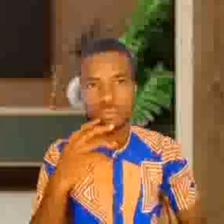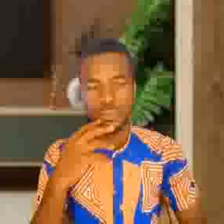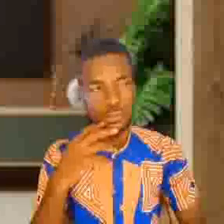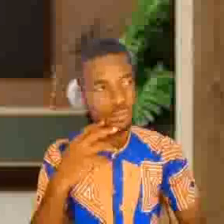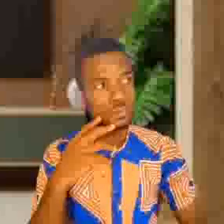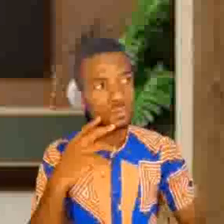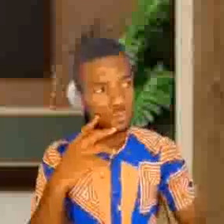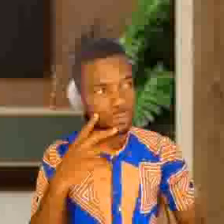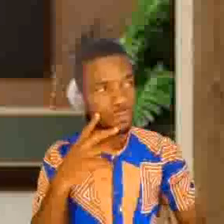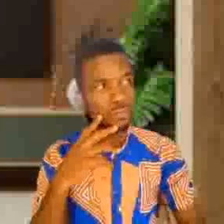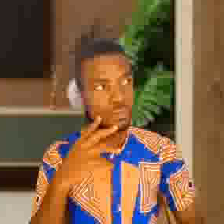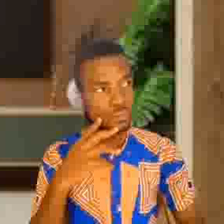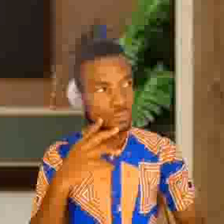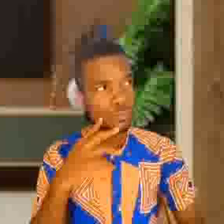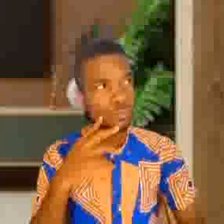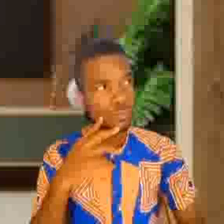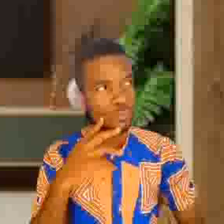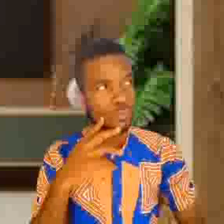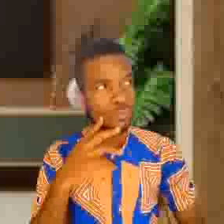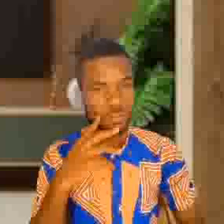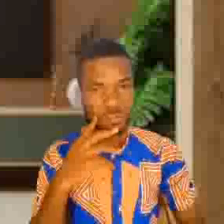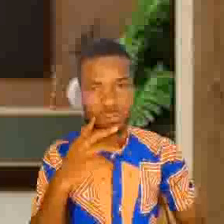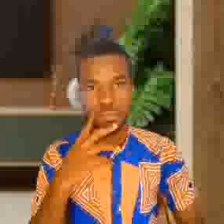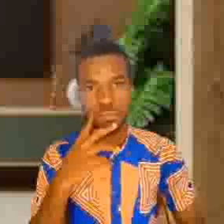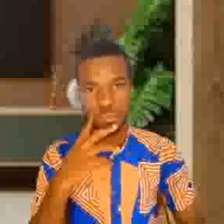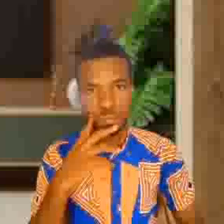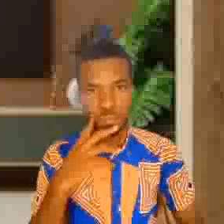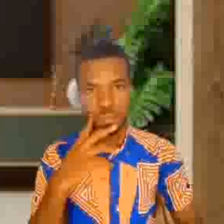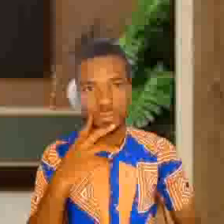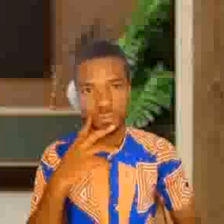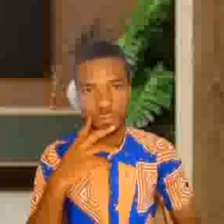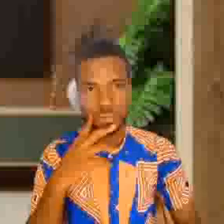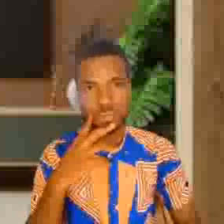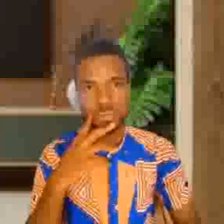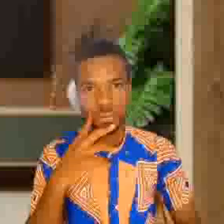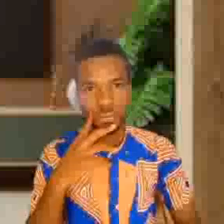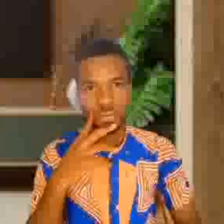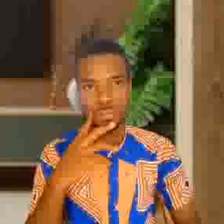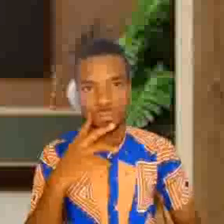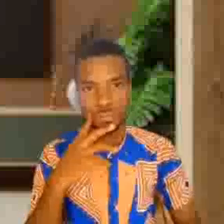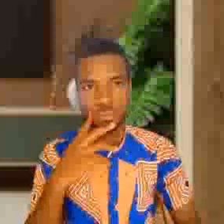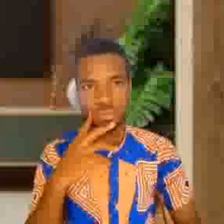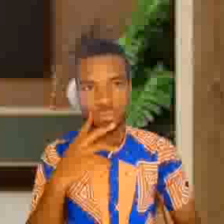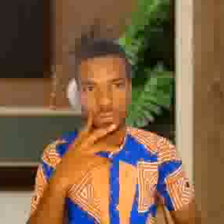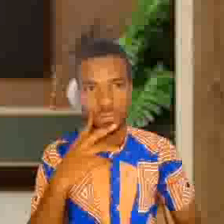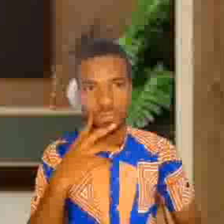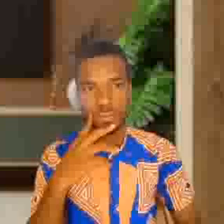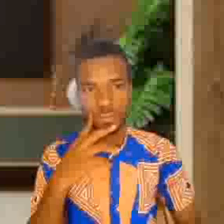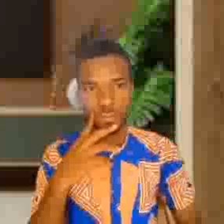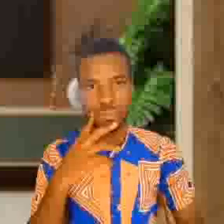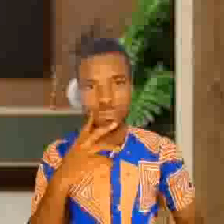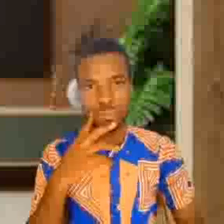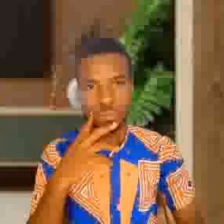And he began to weep by the side of the room. See, now I've communicated the message. The man, I have left the man in a